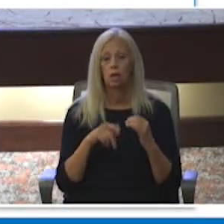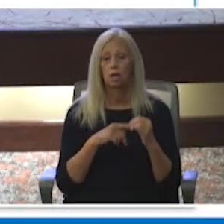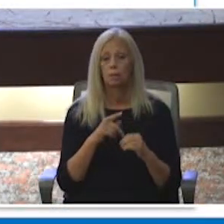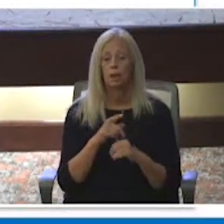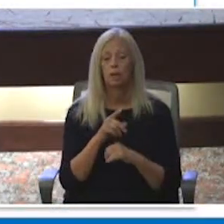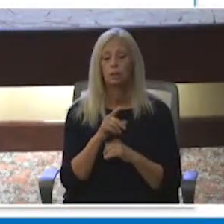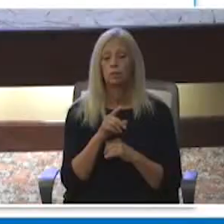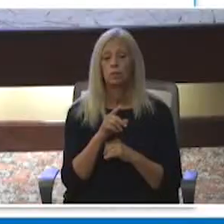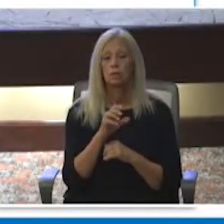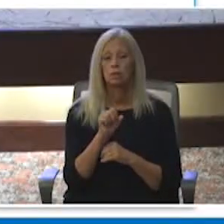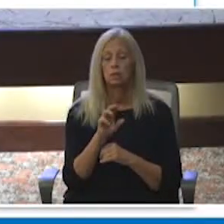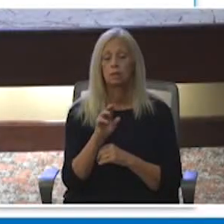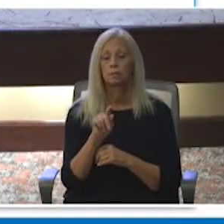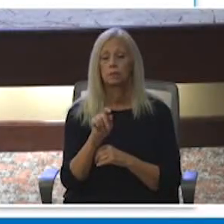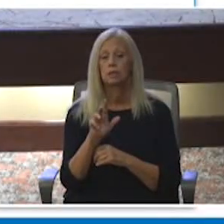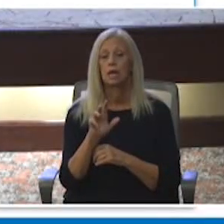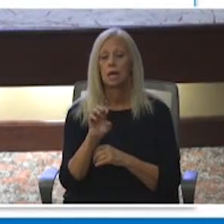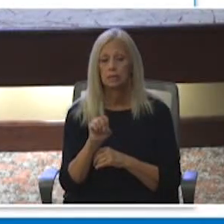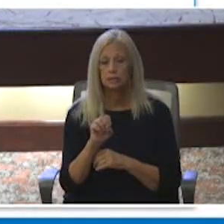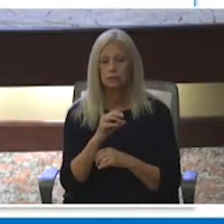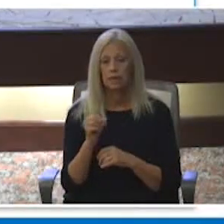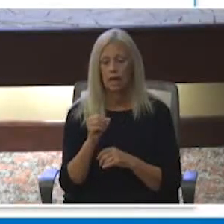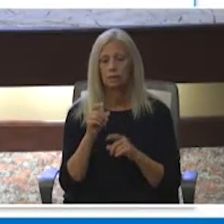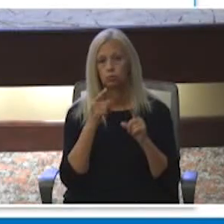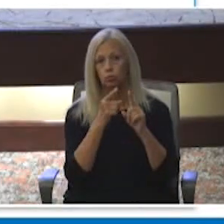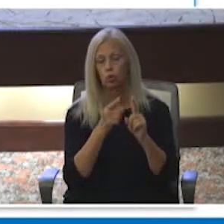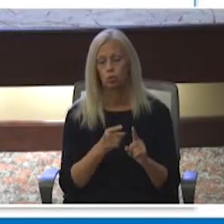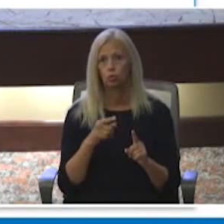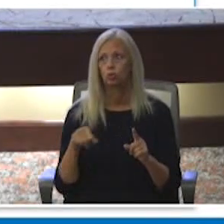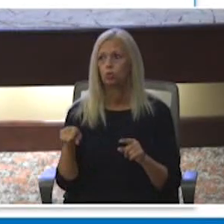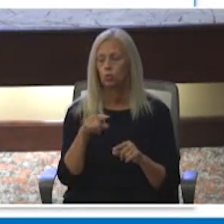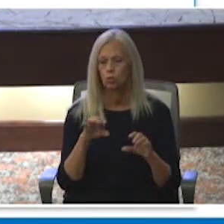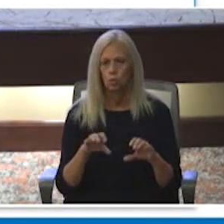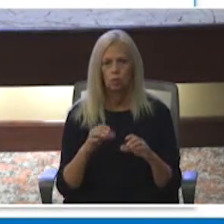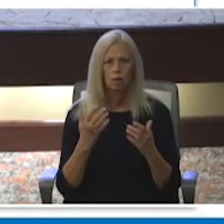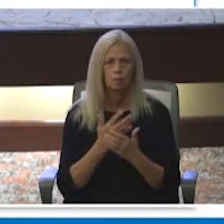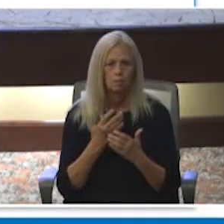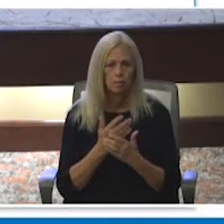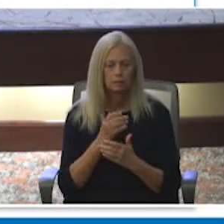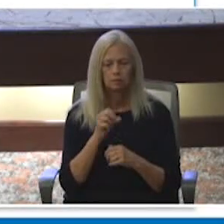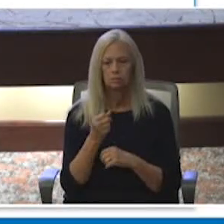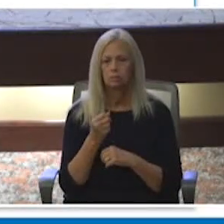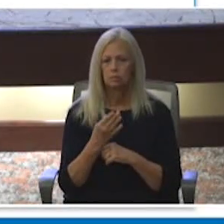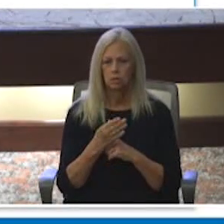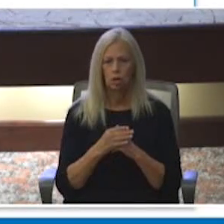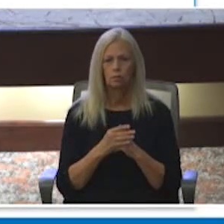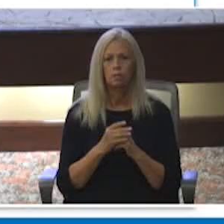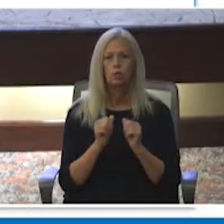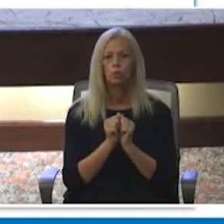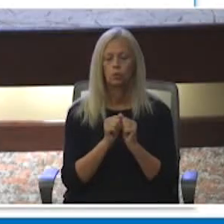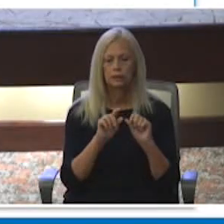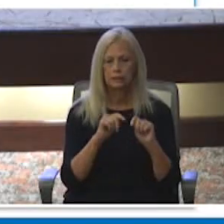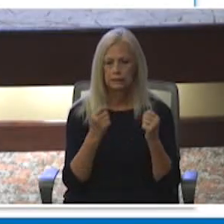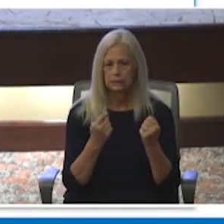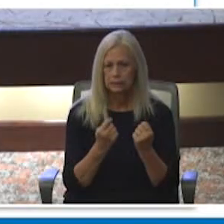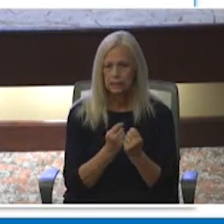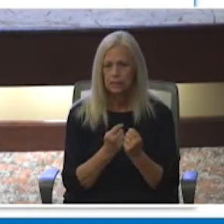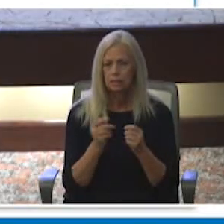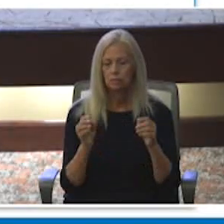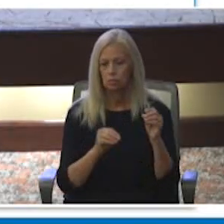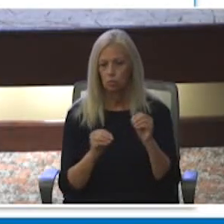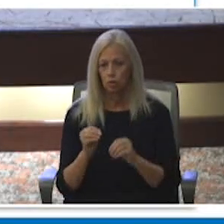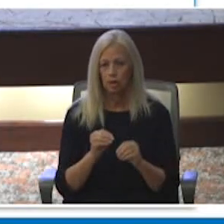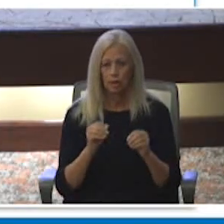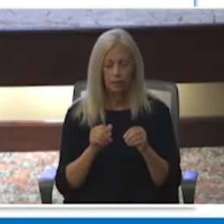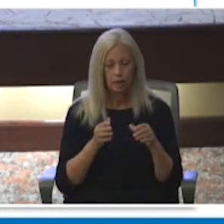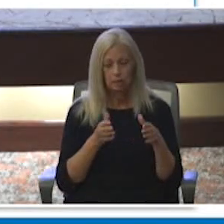talk about the project goals. You all did an amazing job with the Hunt team putting together this strategic